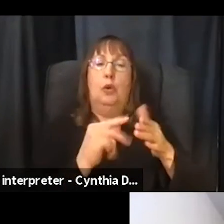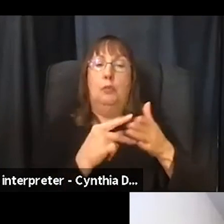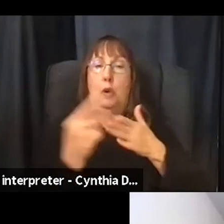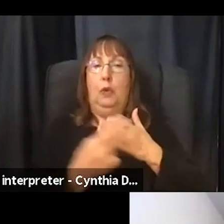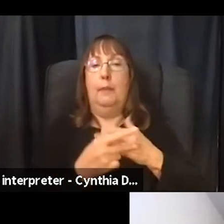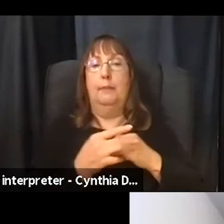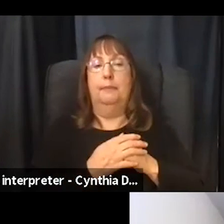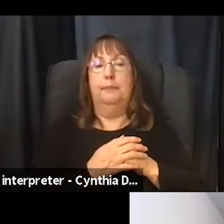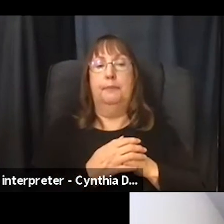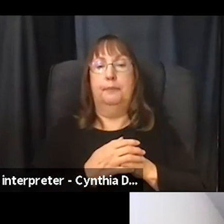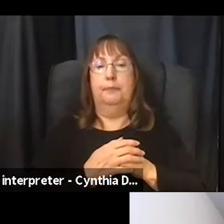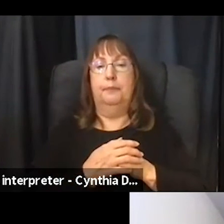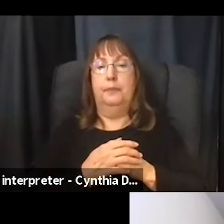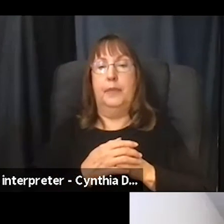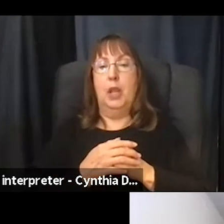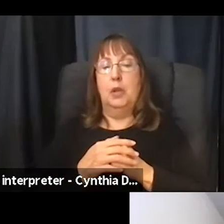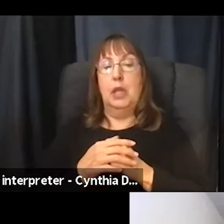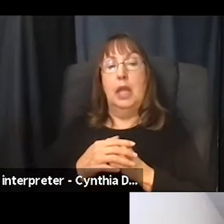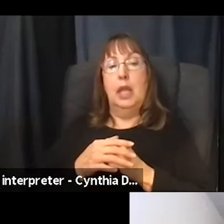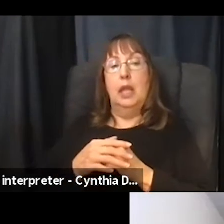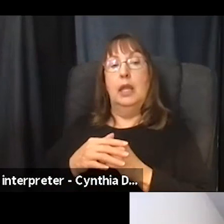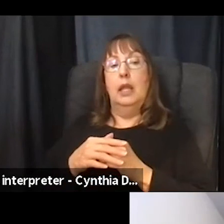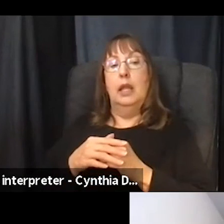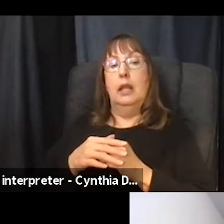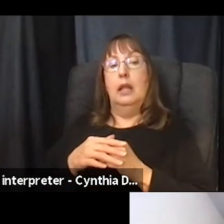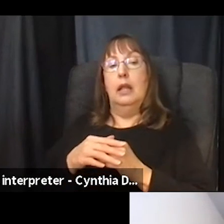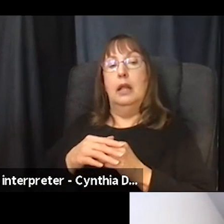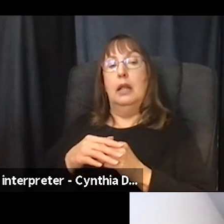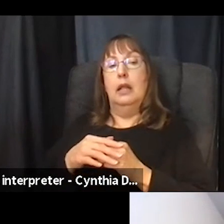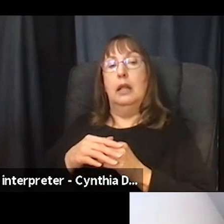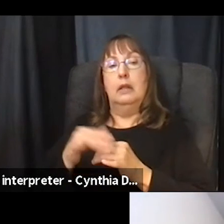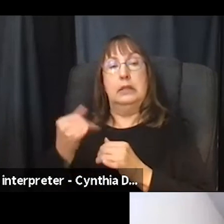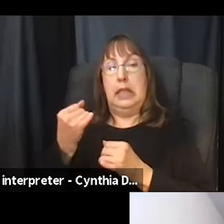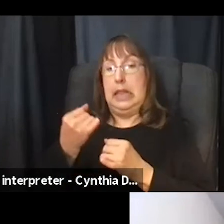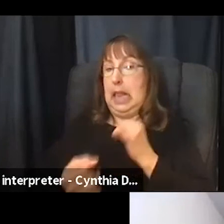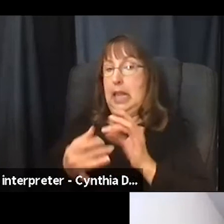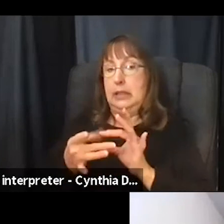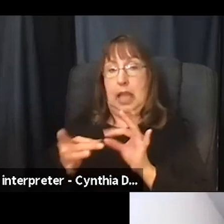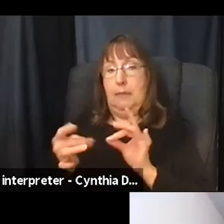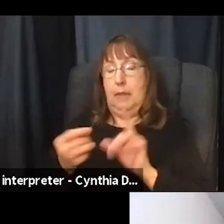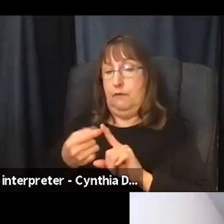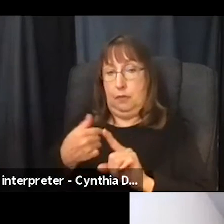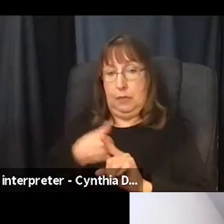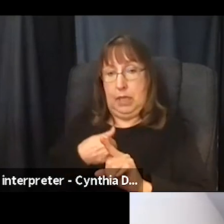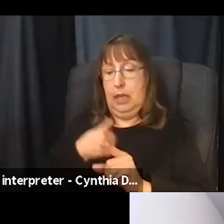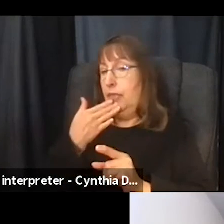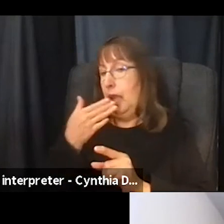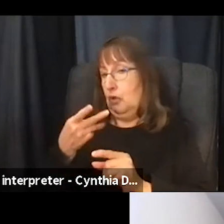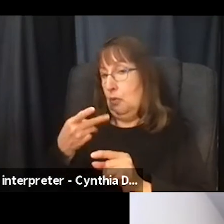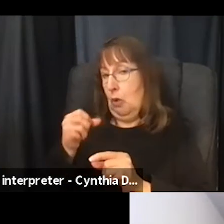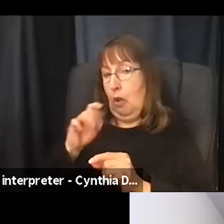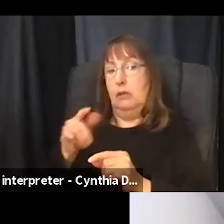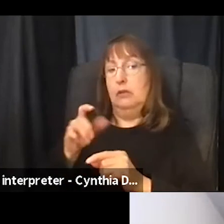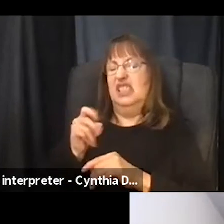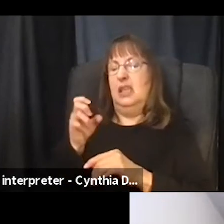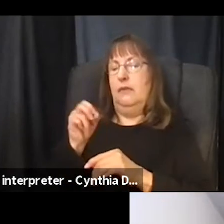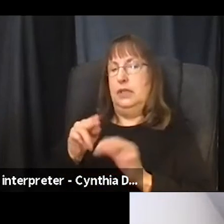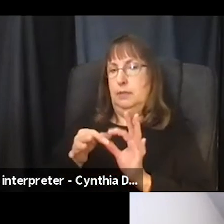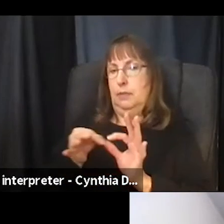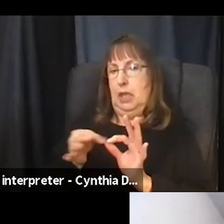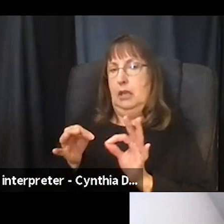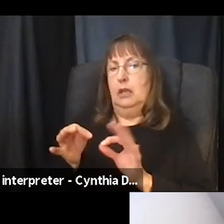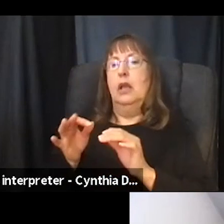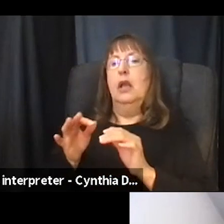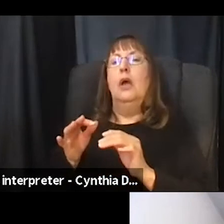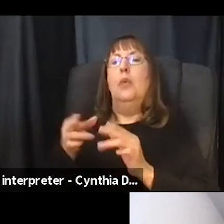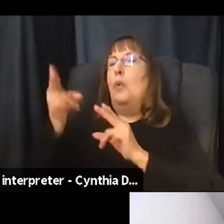I think last in closing for me, and thank you, Paul, is what an honor and privilege it is to work with